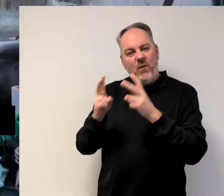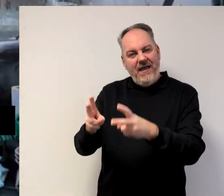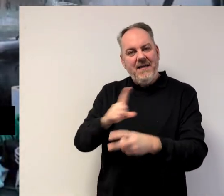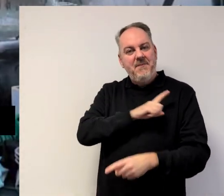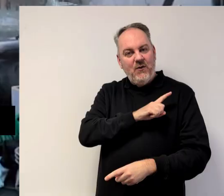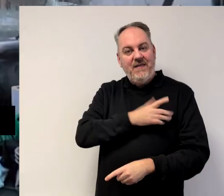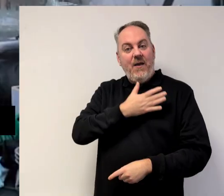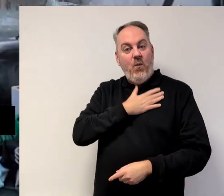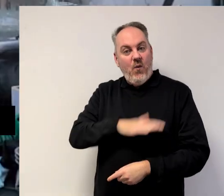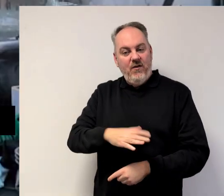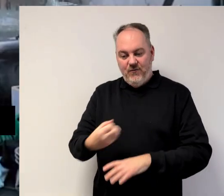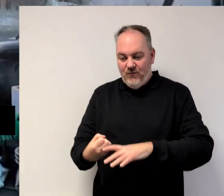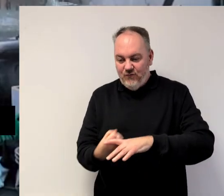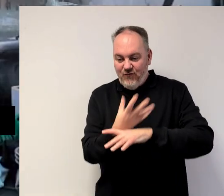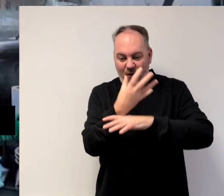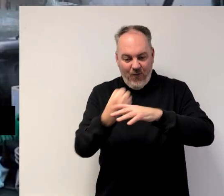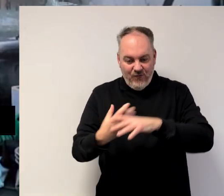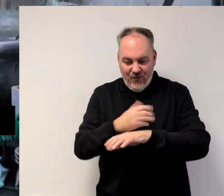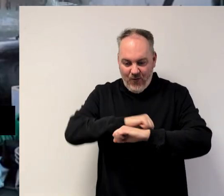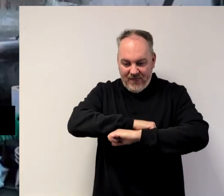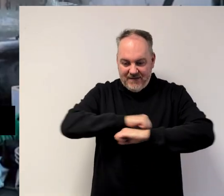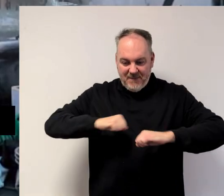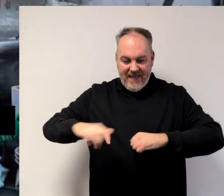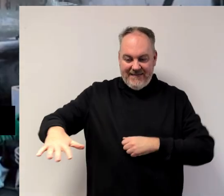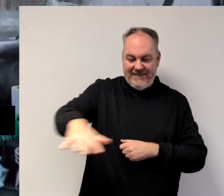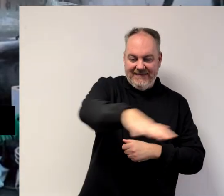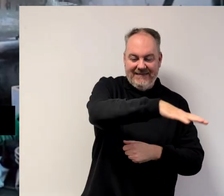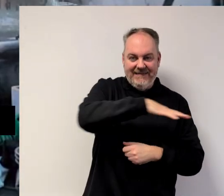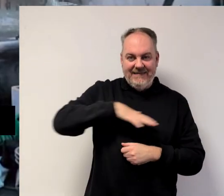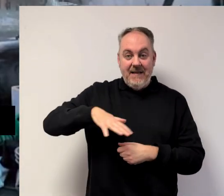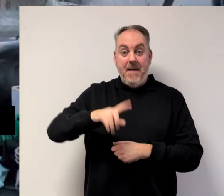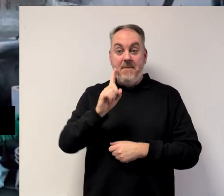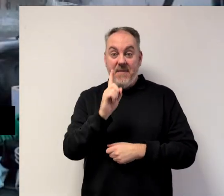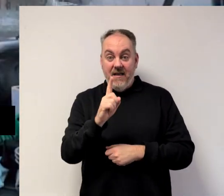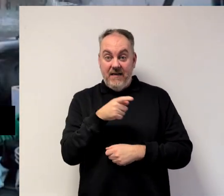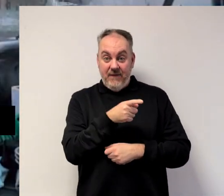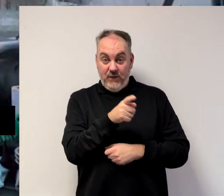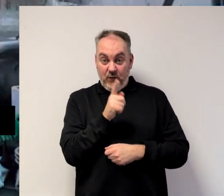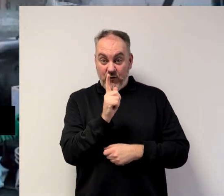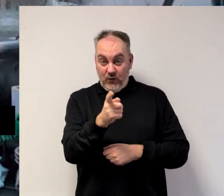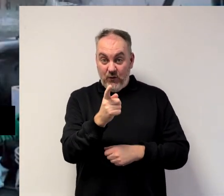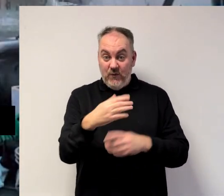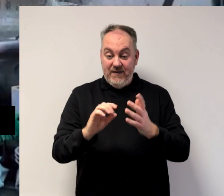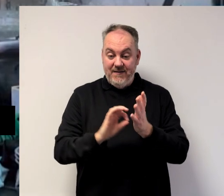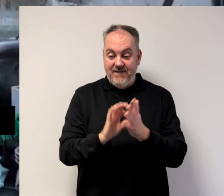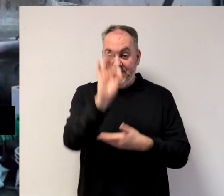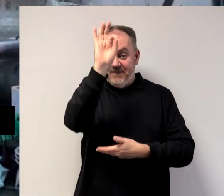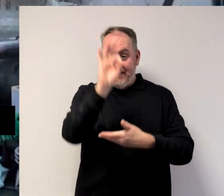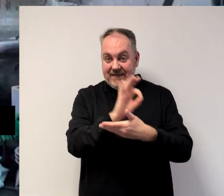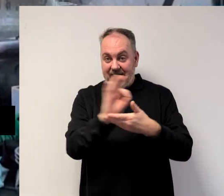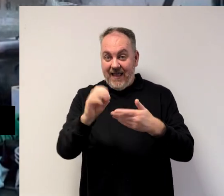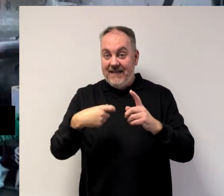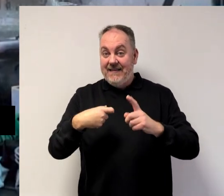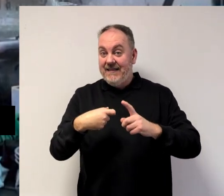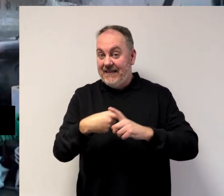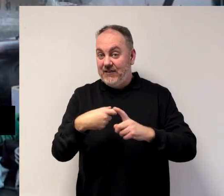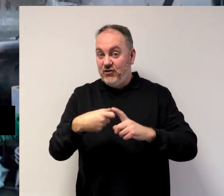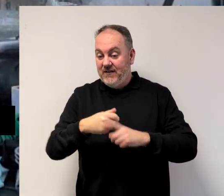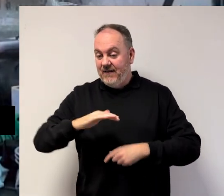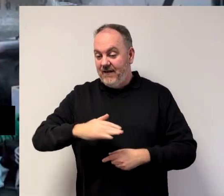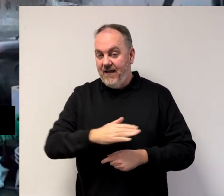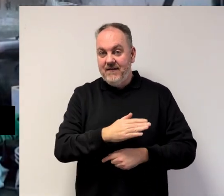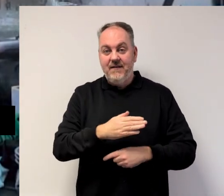if you're designing a kitchen garden that's got to be used by a lot of people, say it's children, or you'll